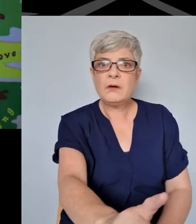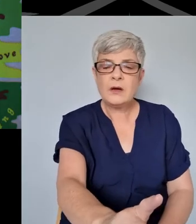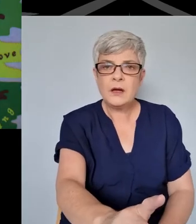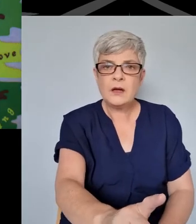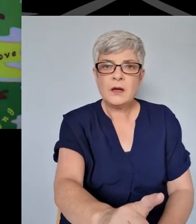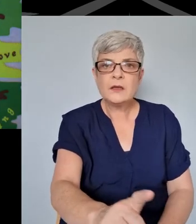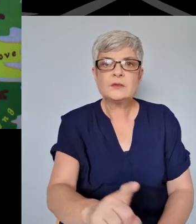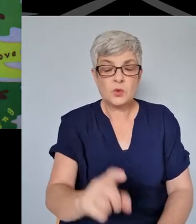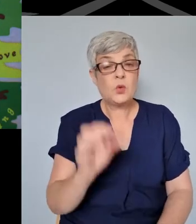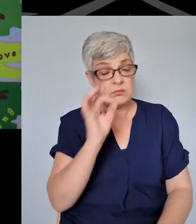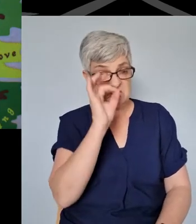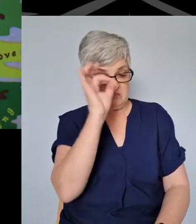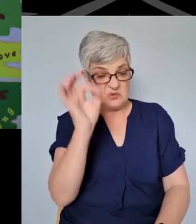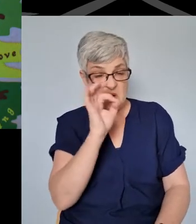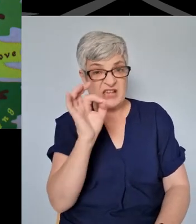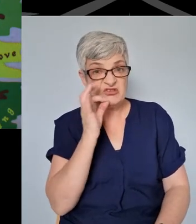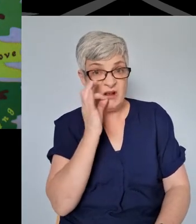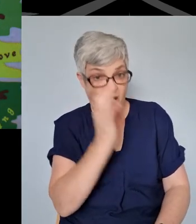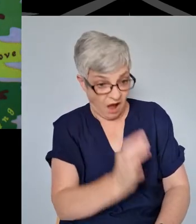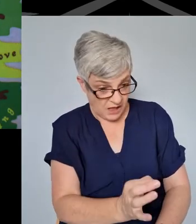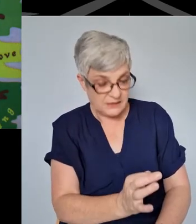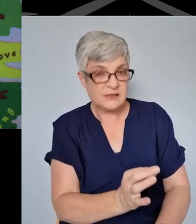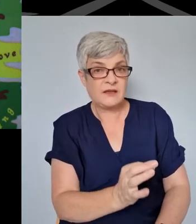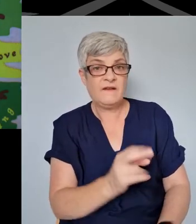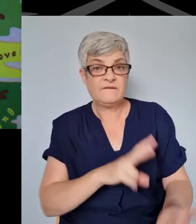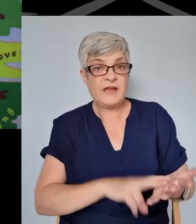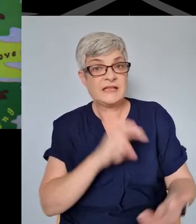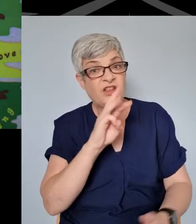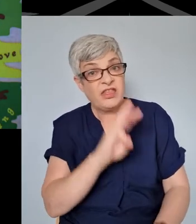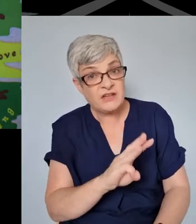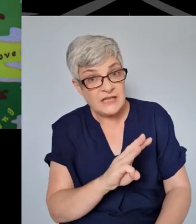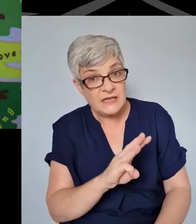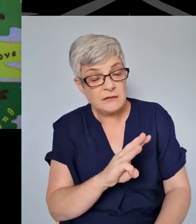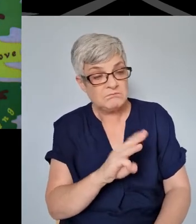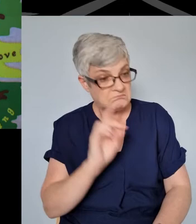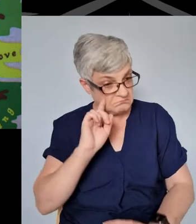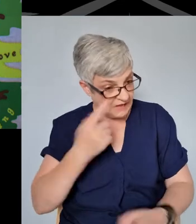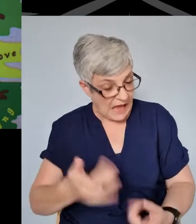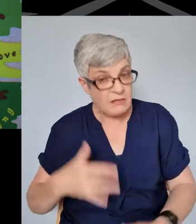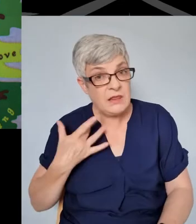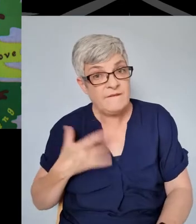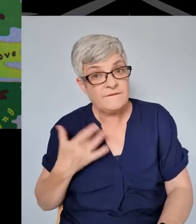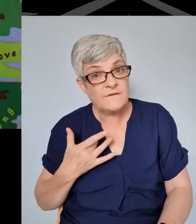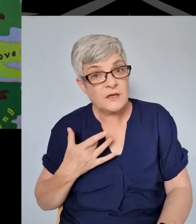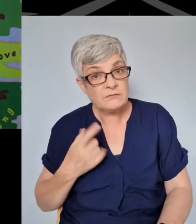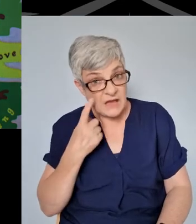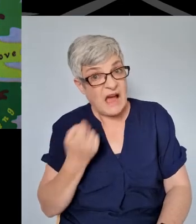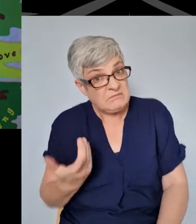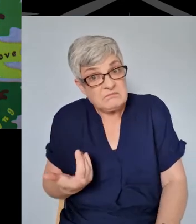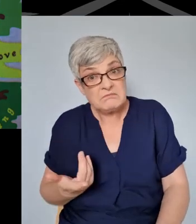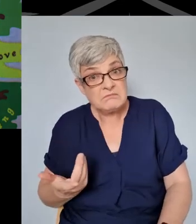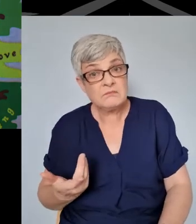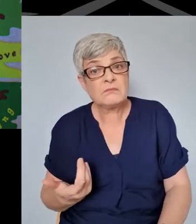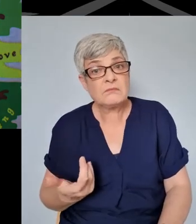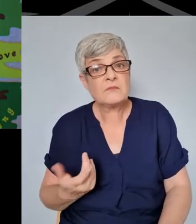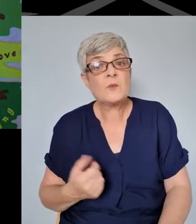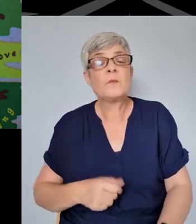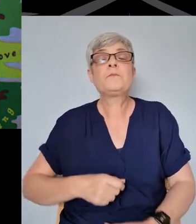And a question is put in the third verse, can these bones live?